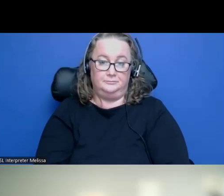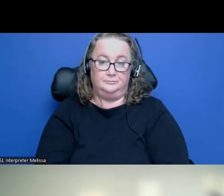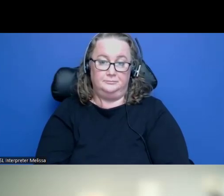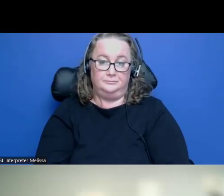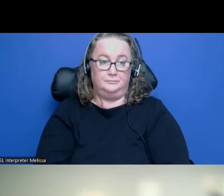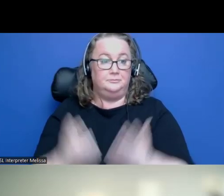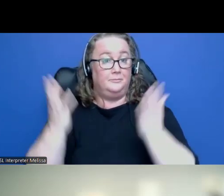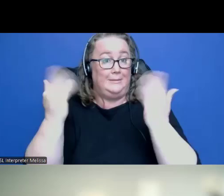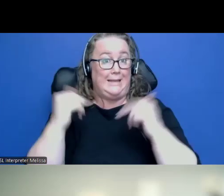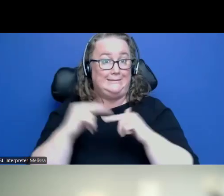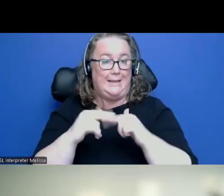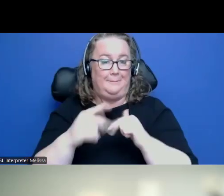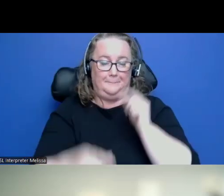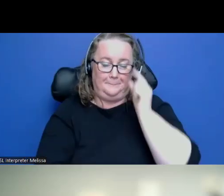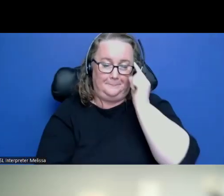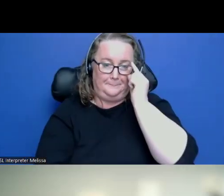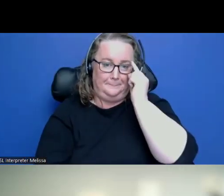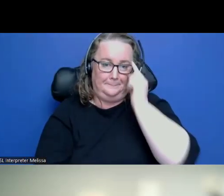Next slide, please.